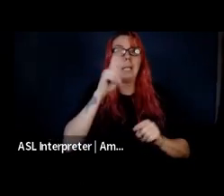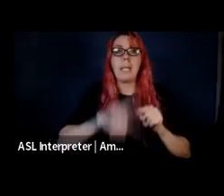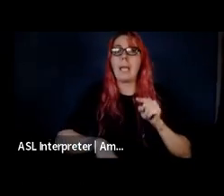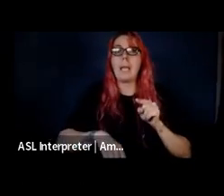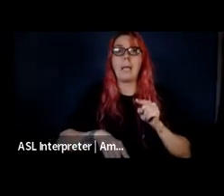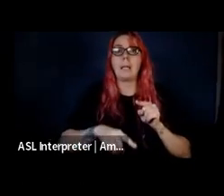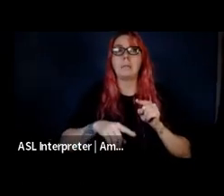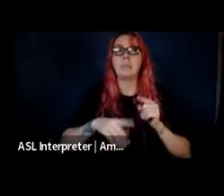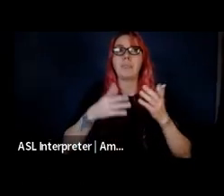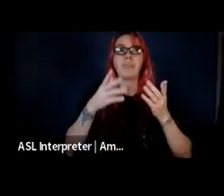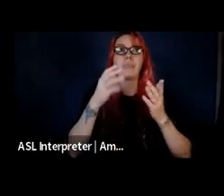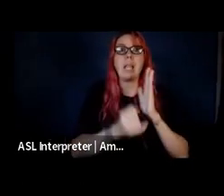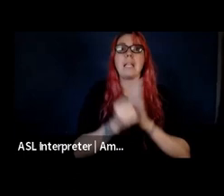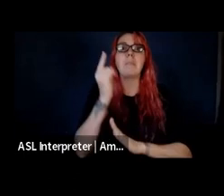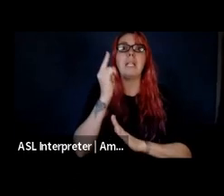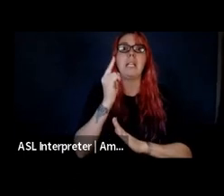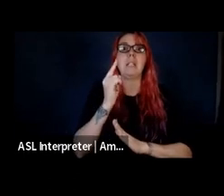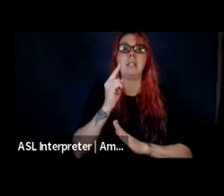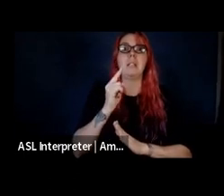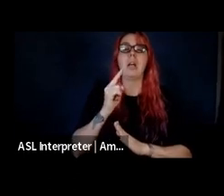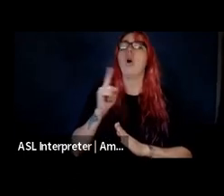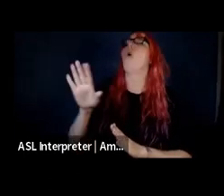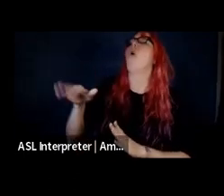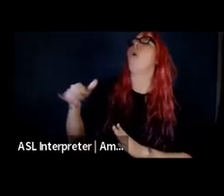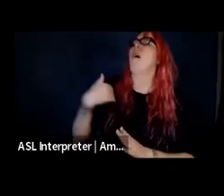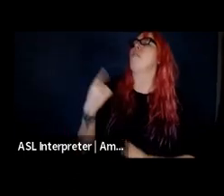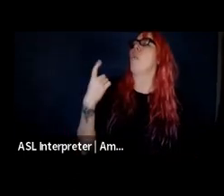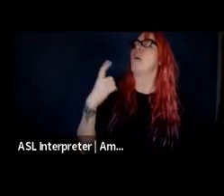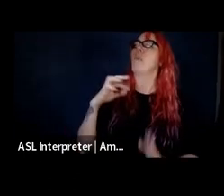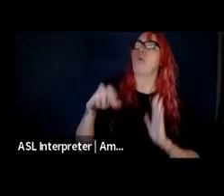could be perceived as harmful to your